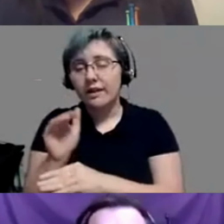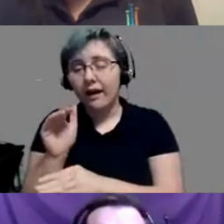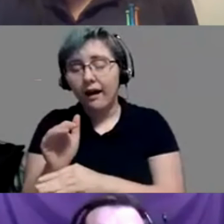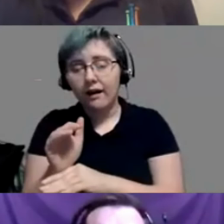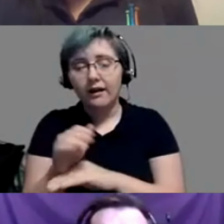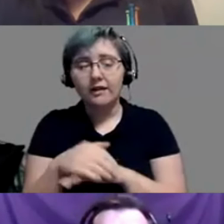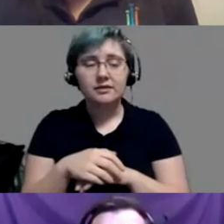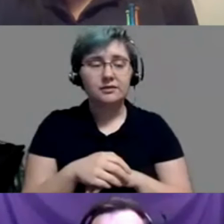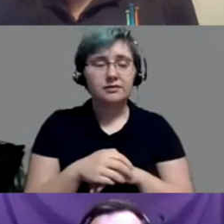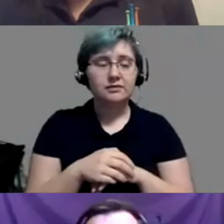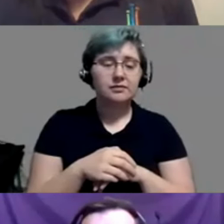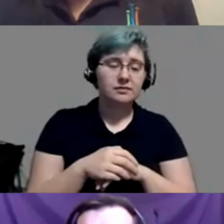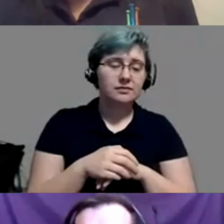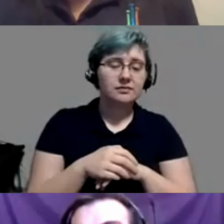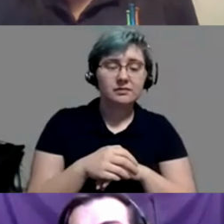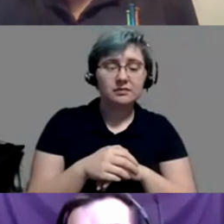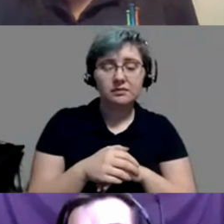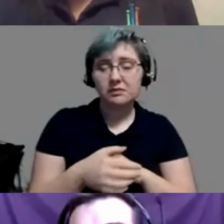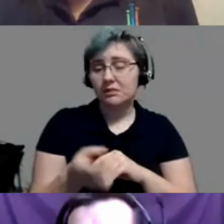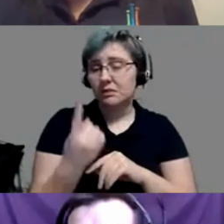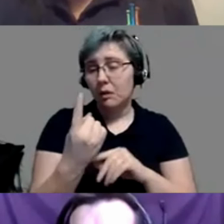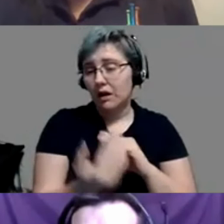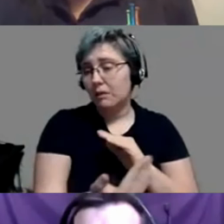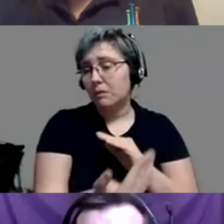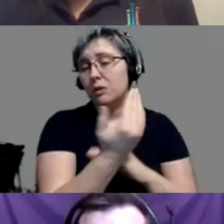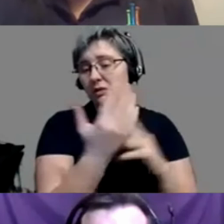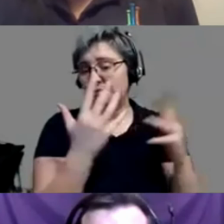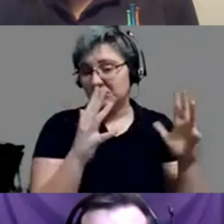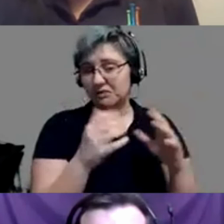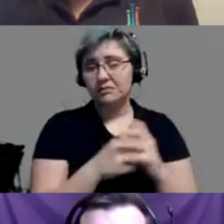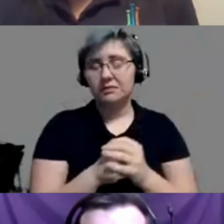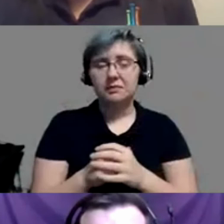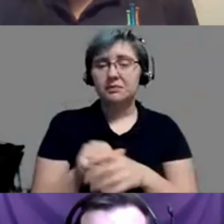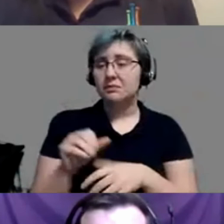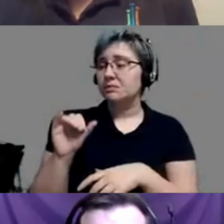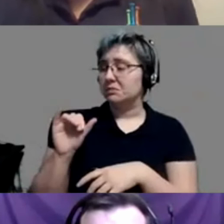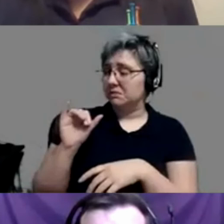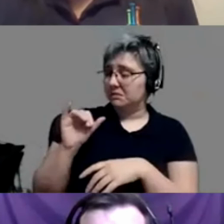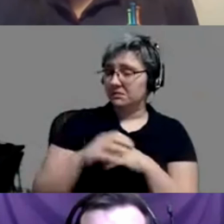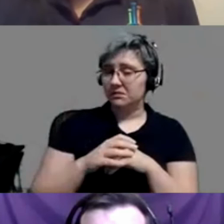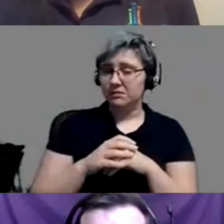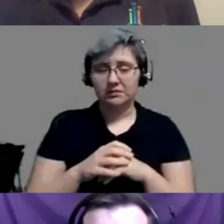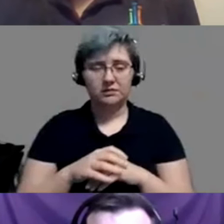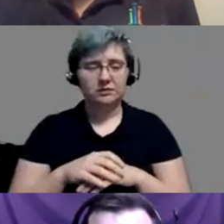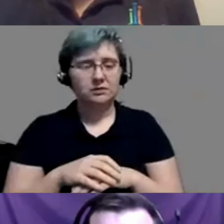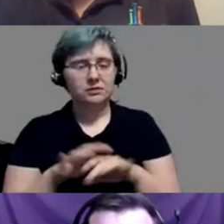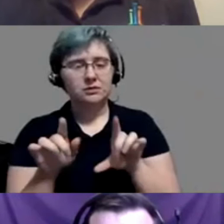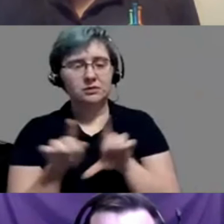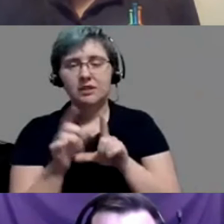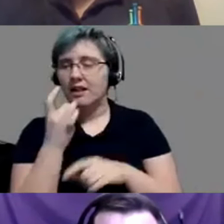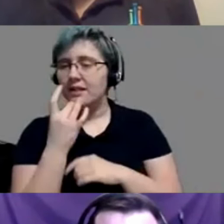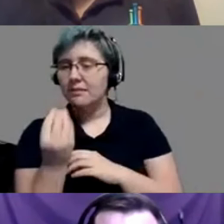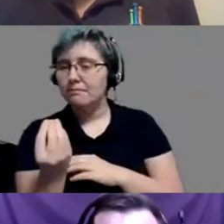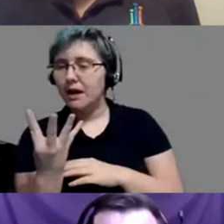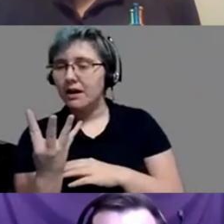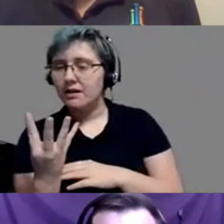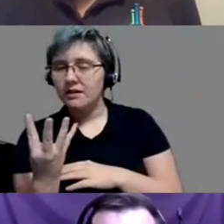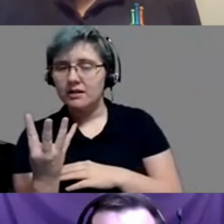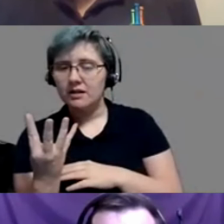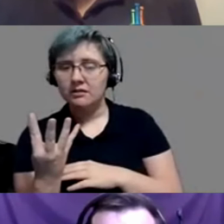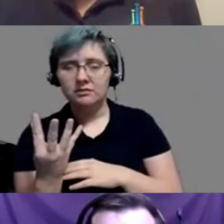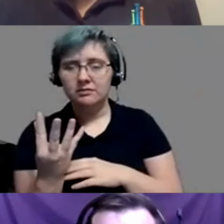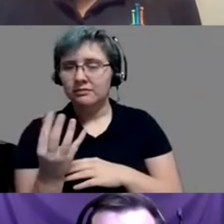the morning. Okay. And it also lights up. It's not lighting up right now because it's